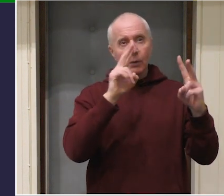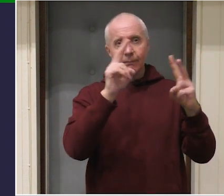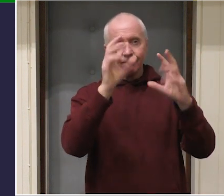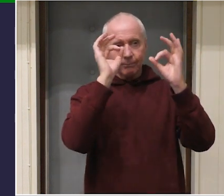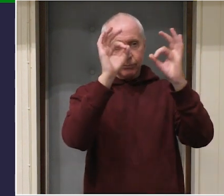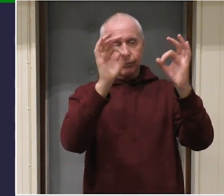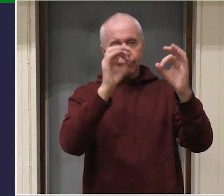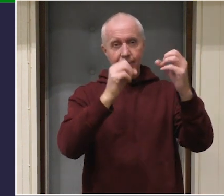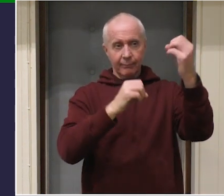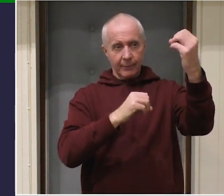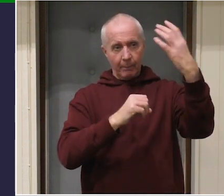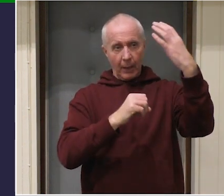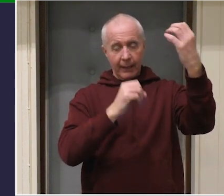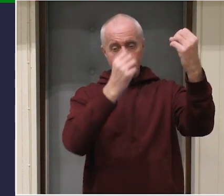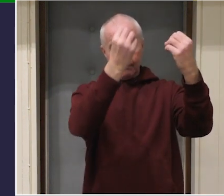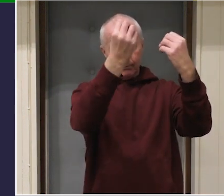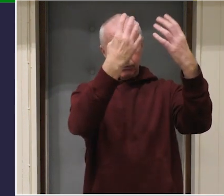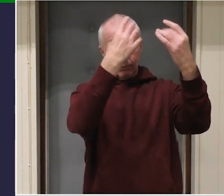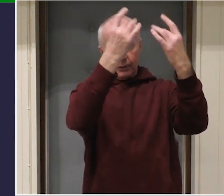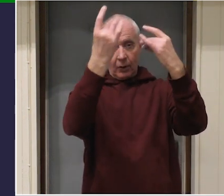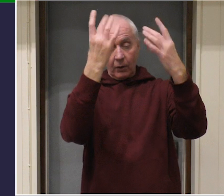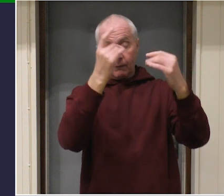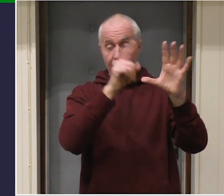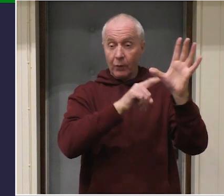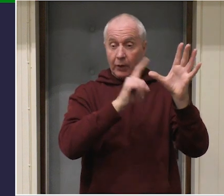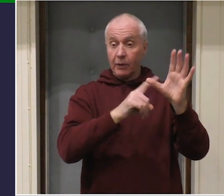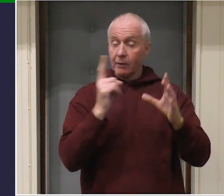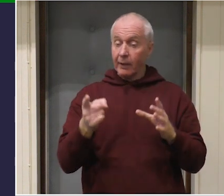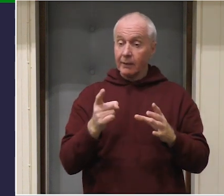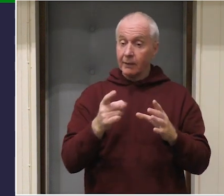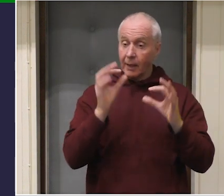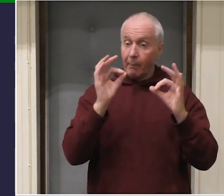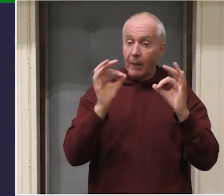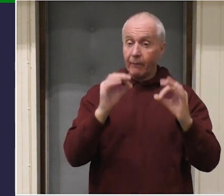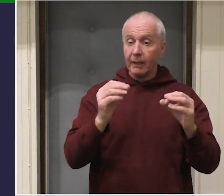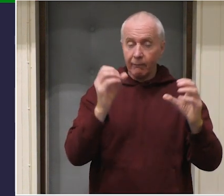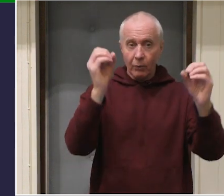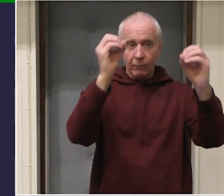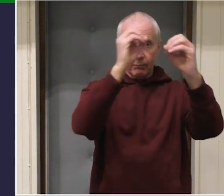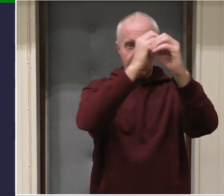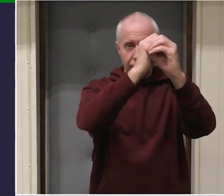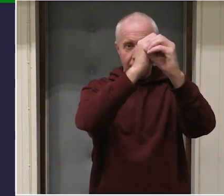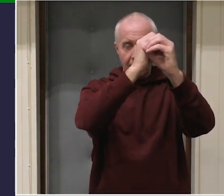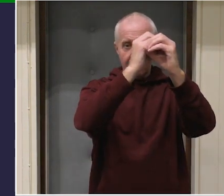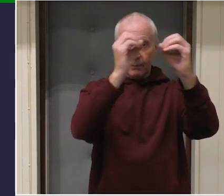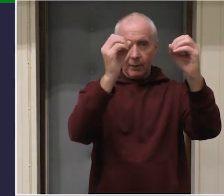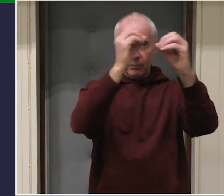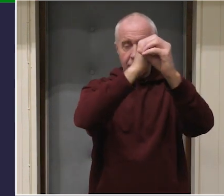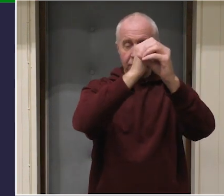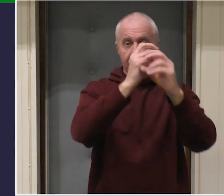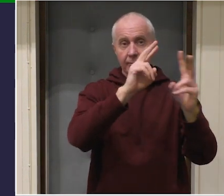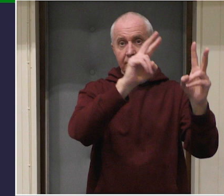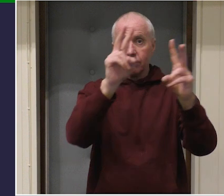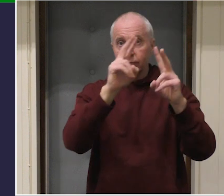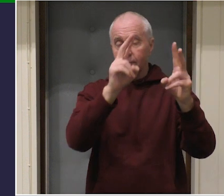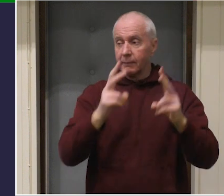precisely for years continually. And that is perfect for doing eclipsing binary stars. And so, when I used to go observing, I